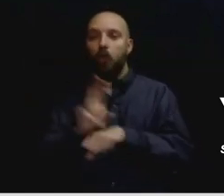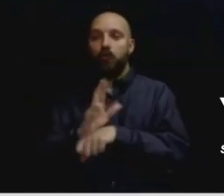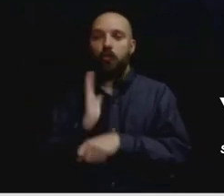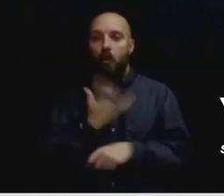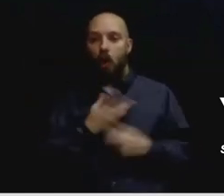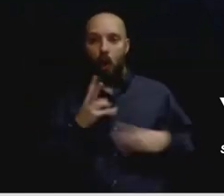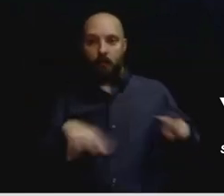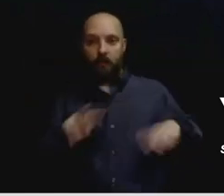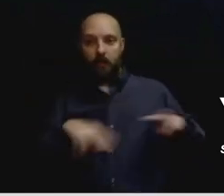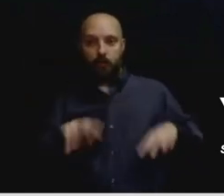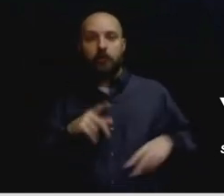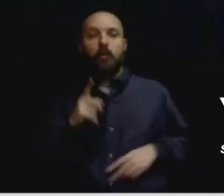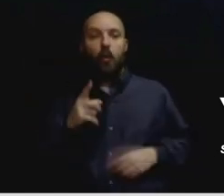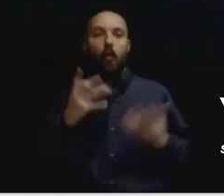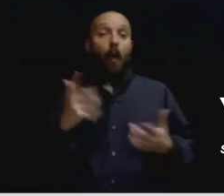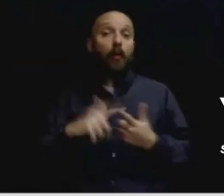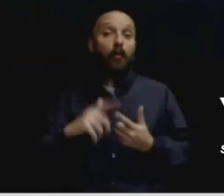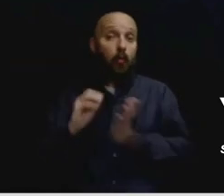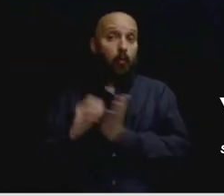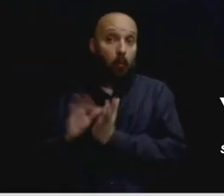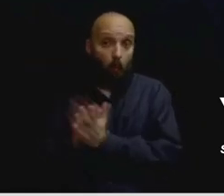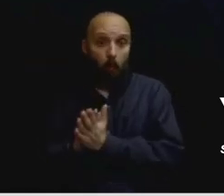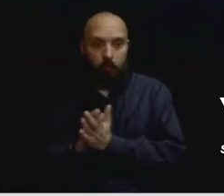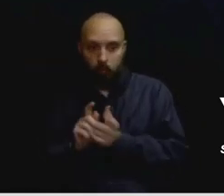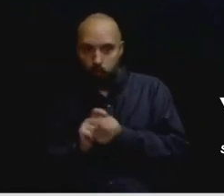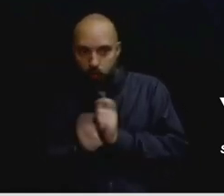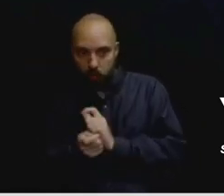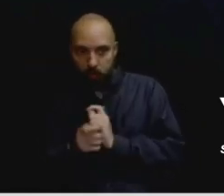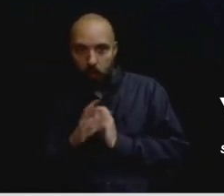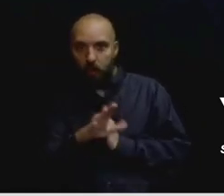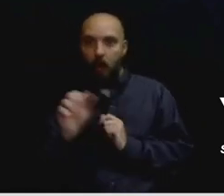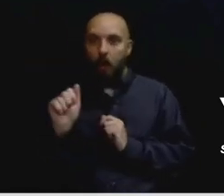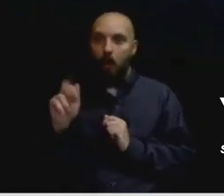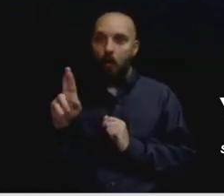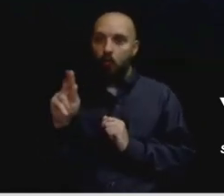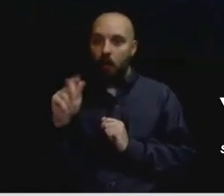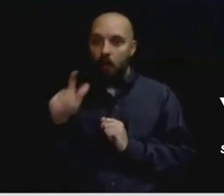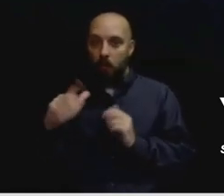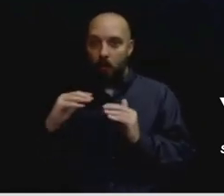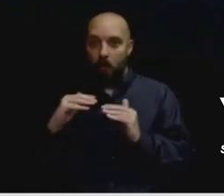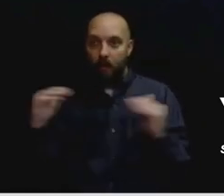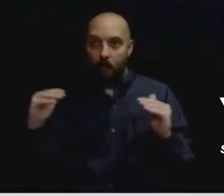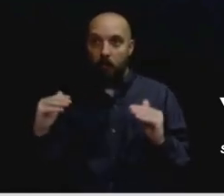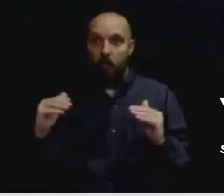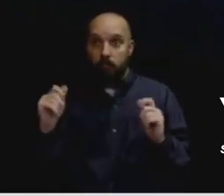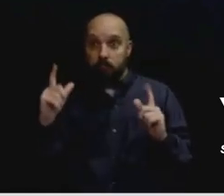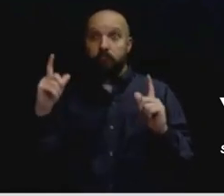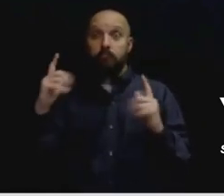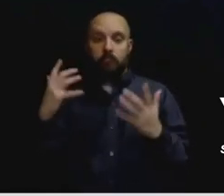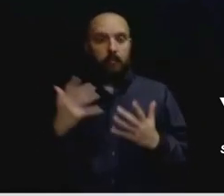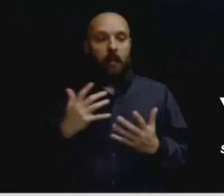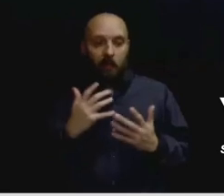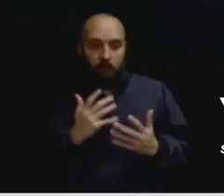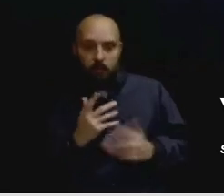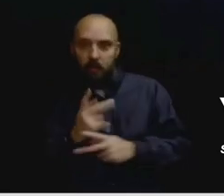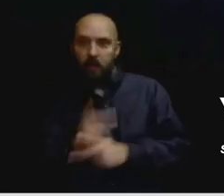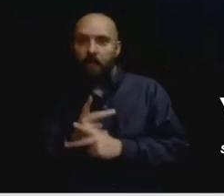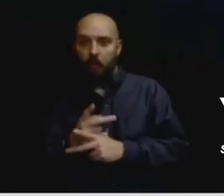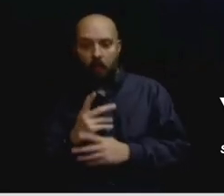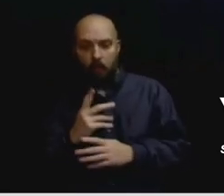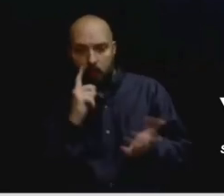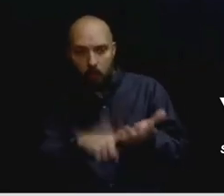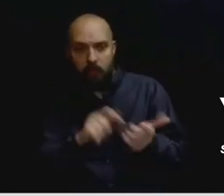observations. So you want to note changes in arousal levels. So just watch carefully how they respond to